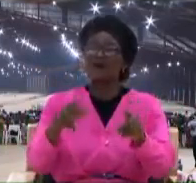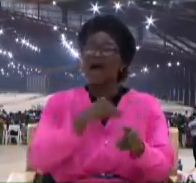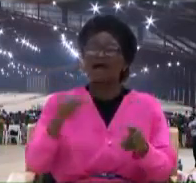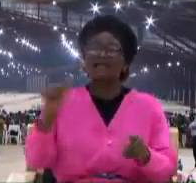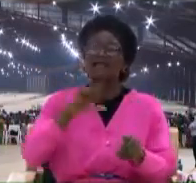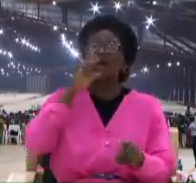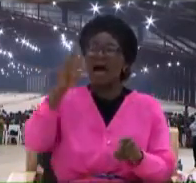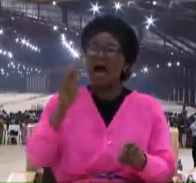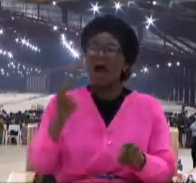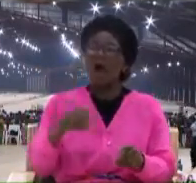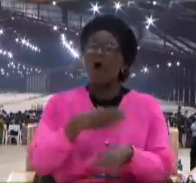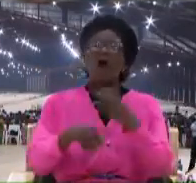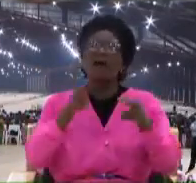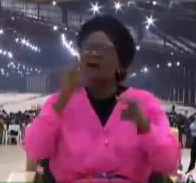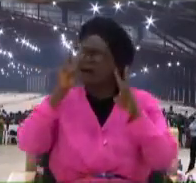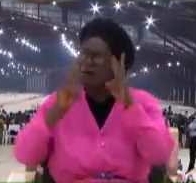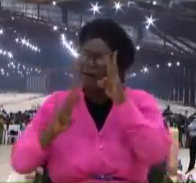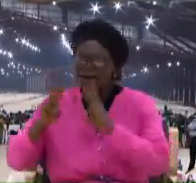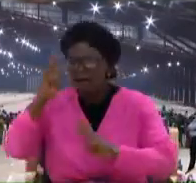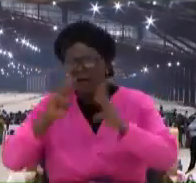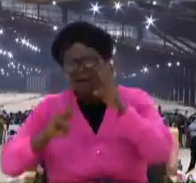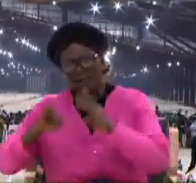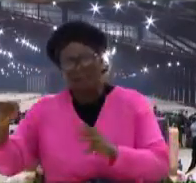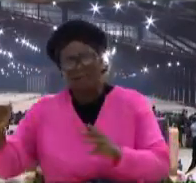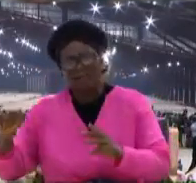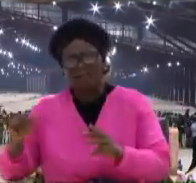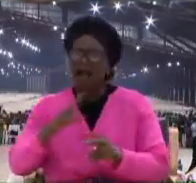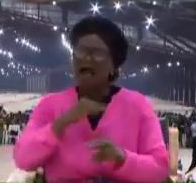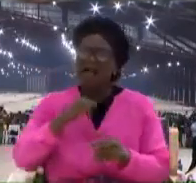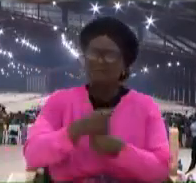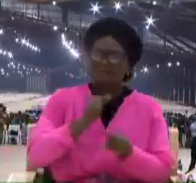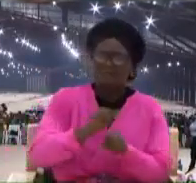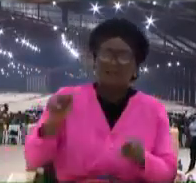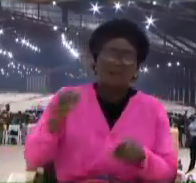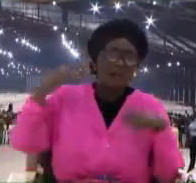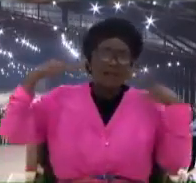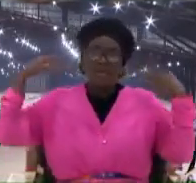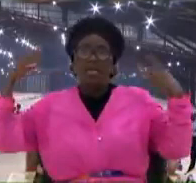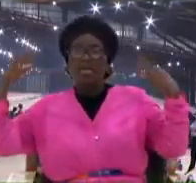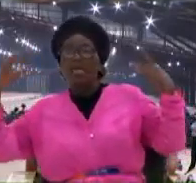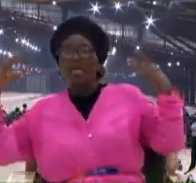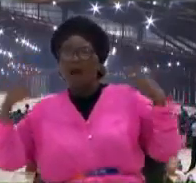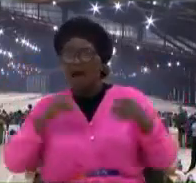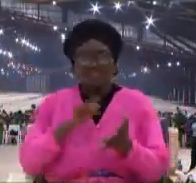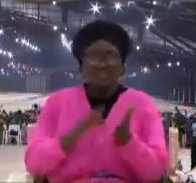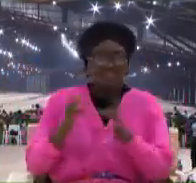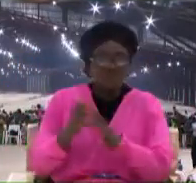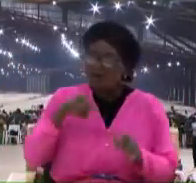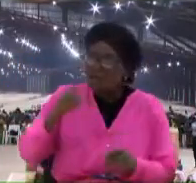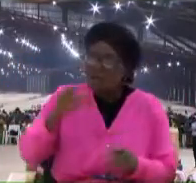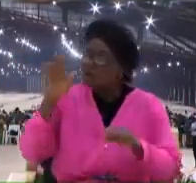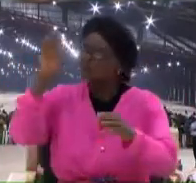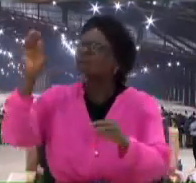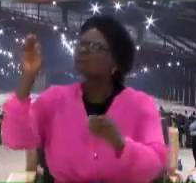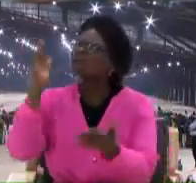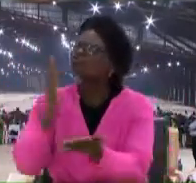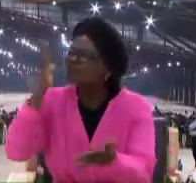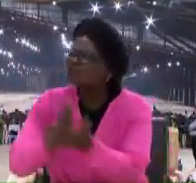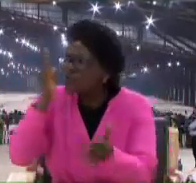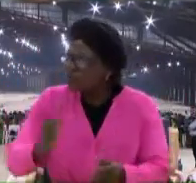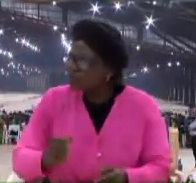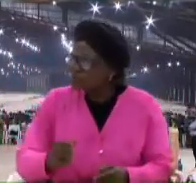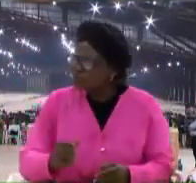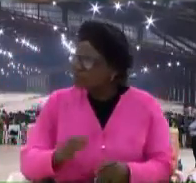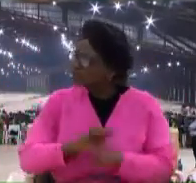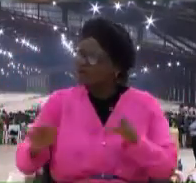bit of a noise. And Jesus Christ said, "Don't weep. The daughter is not dead,